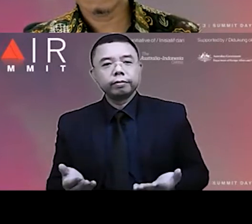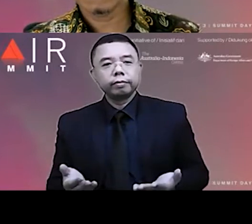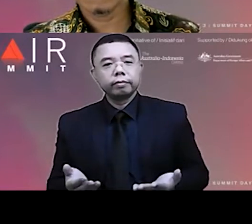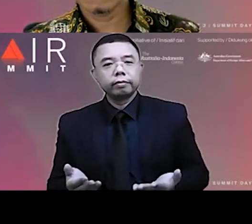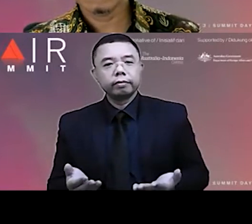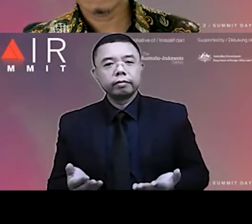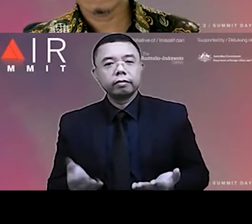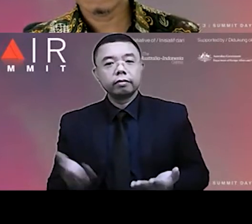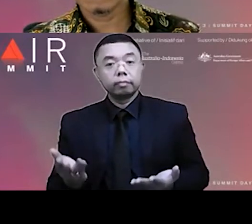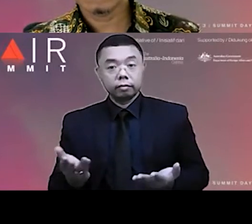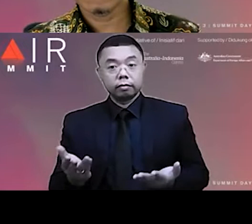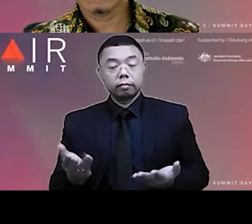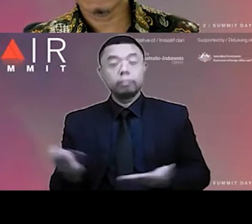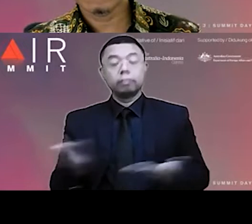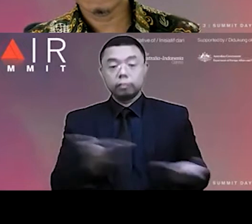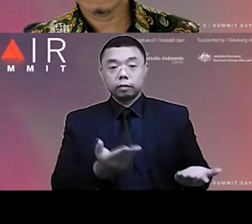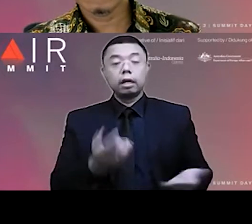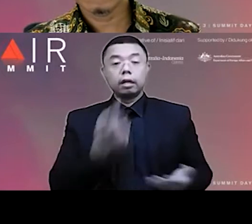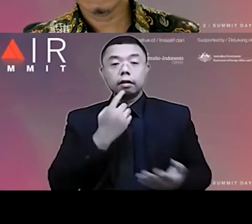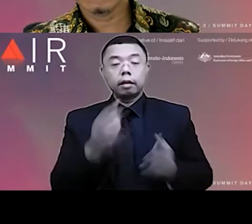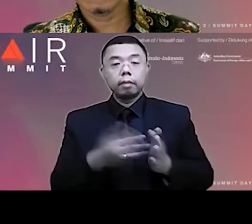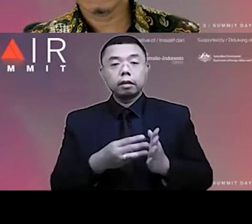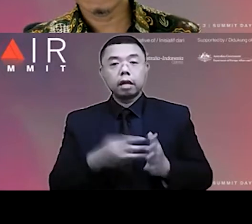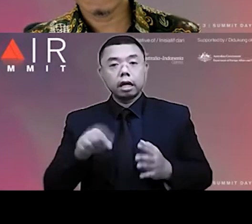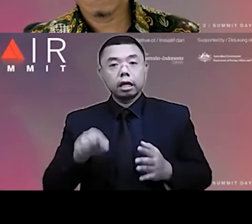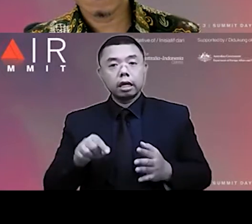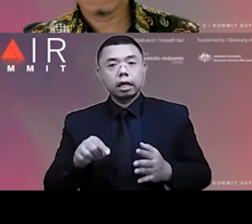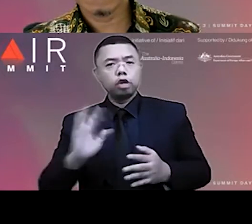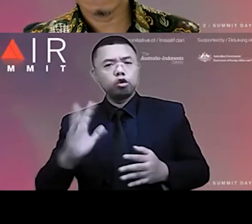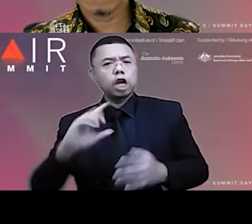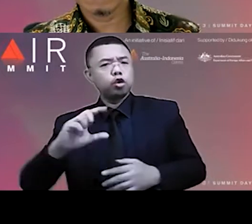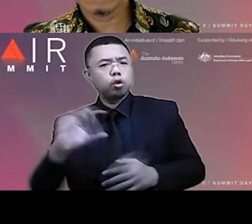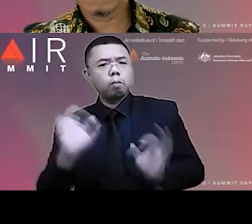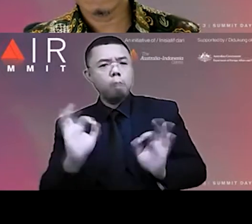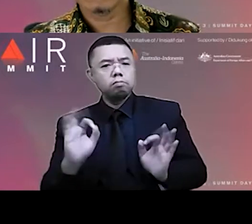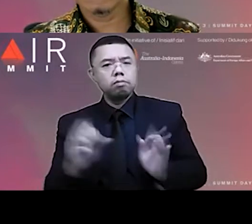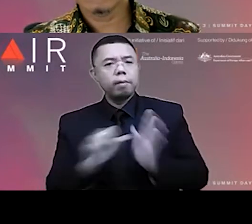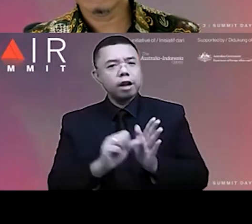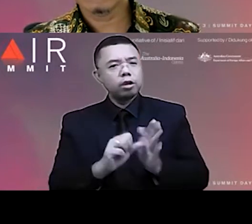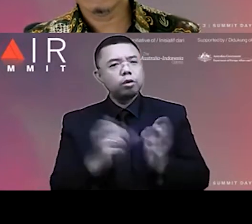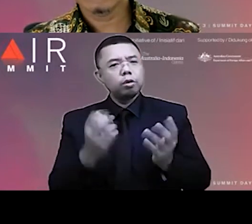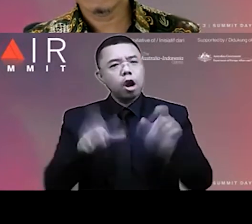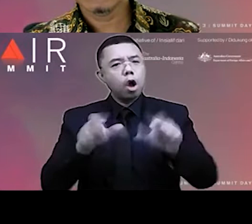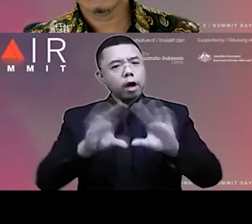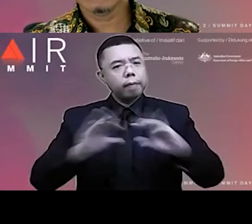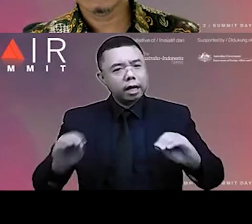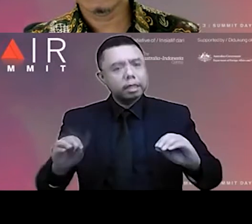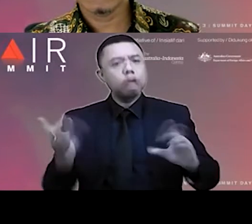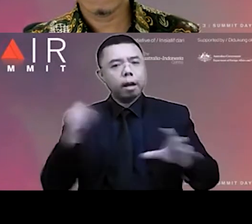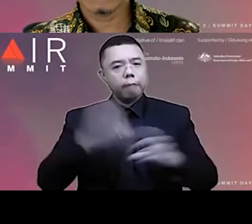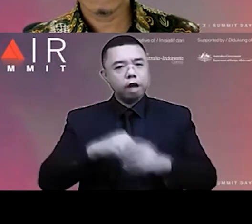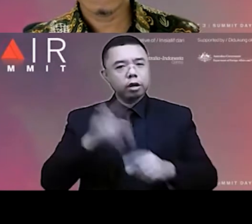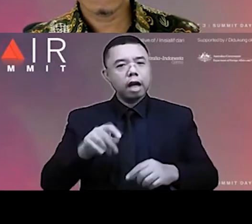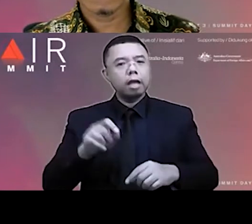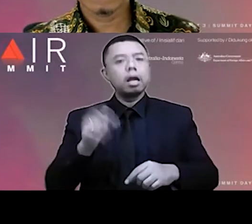these workers through this period and help them get back to work when it becomes more available? Thank you, Helen. I think